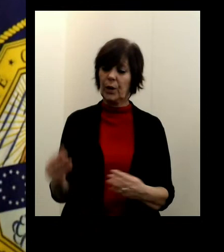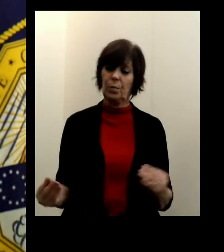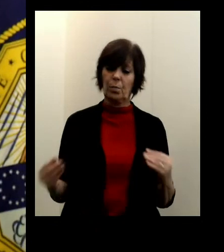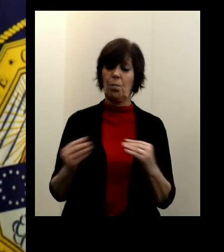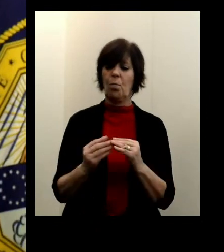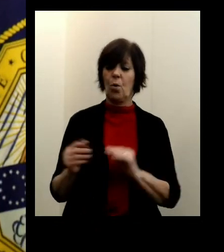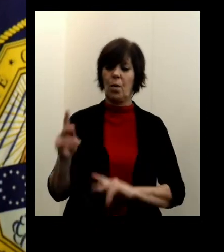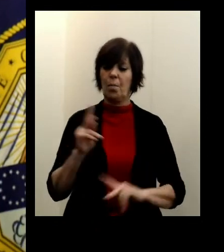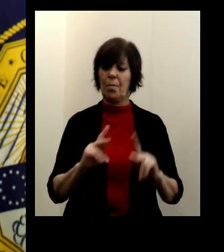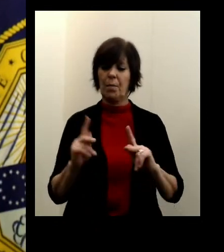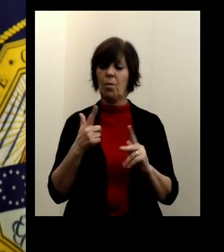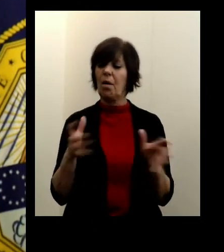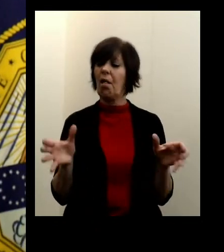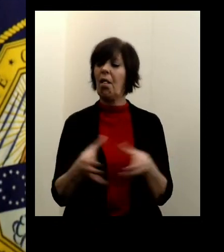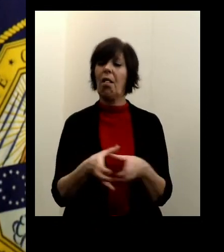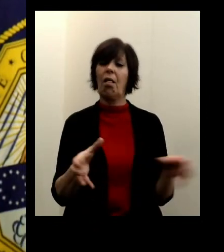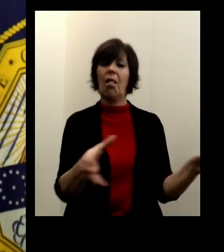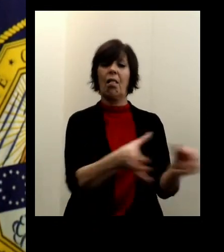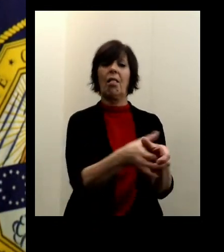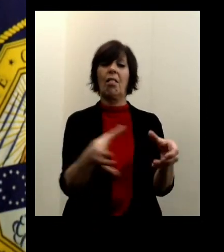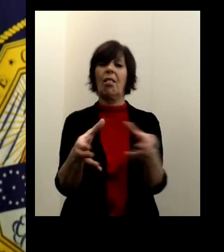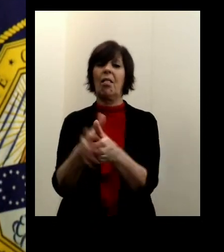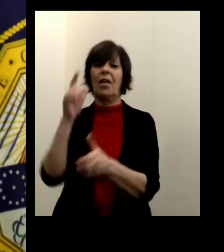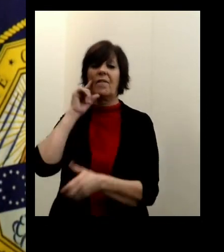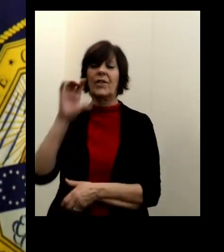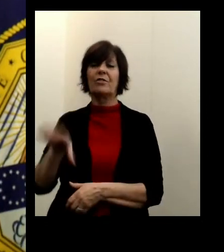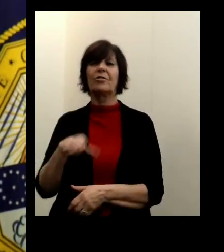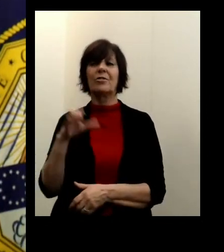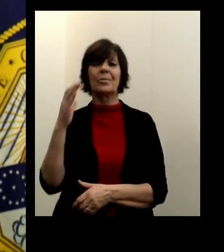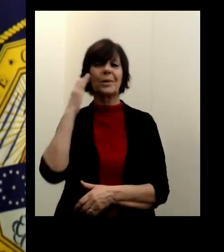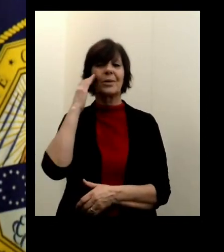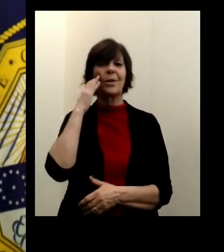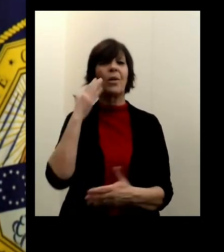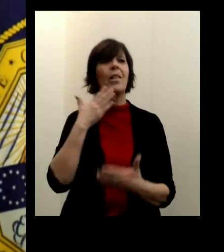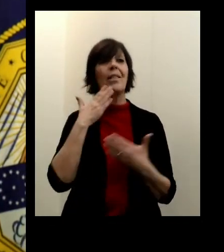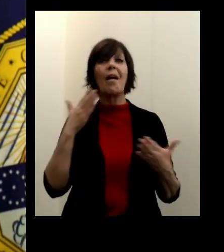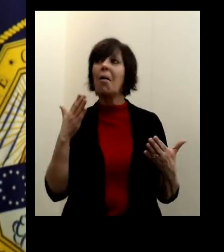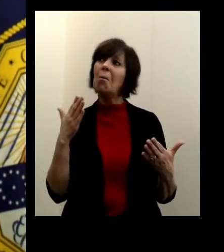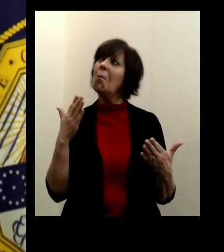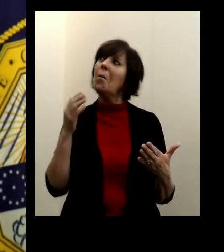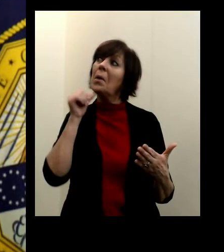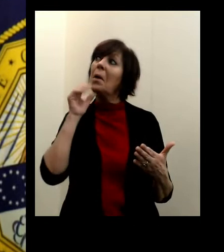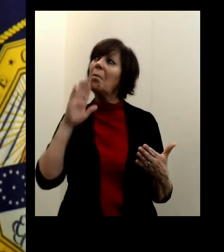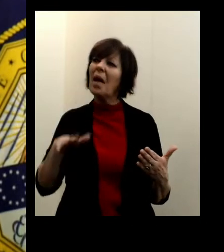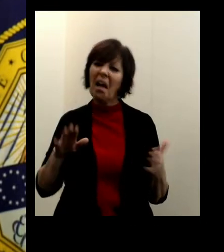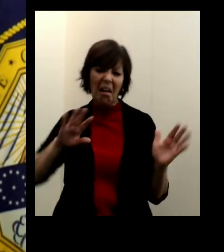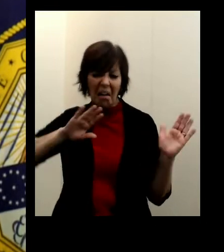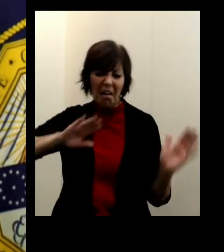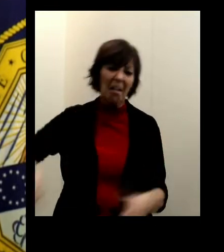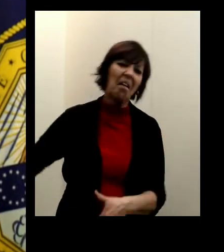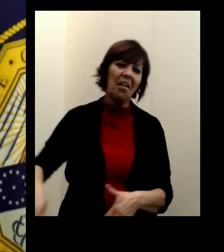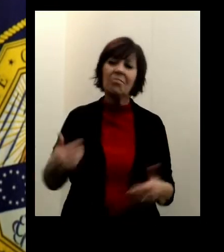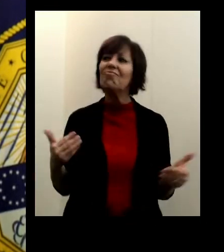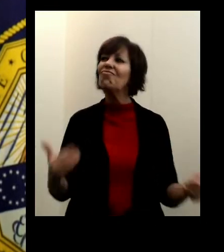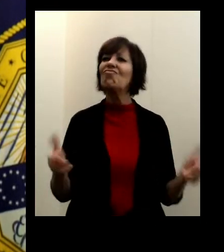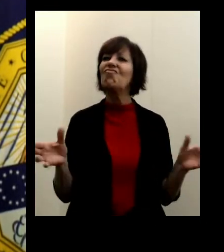that want to congregate for Christmas gatherings this year, knowing that the Thanksgiving cases wasn't as bad as health